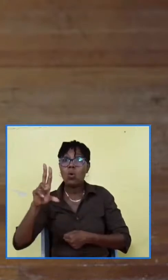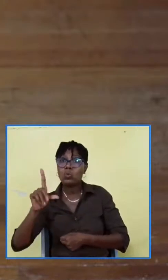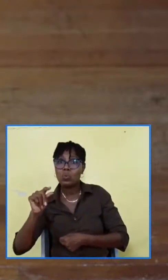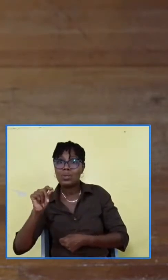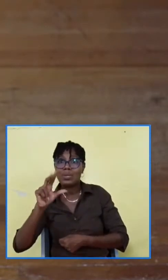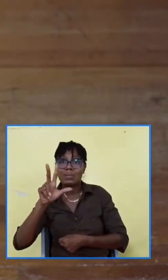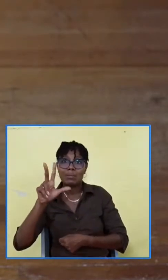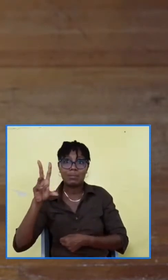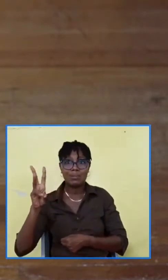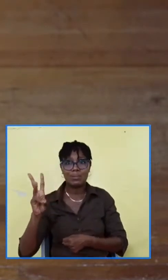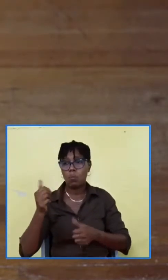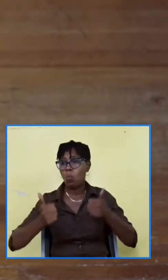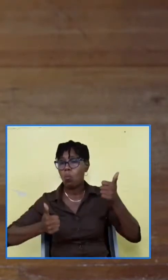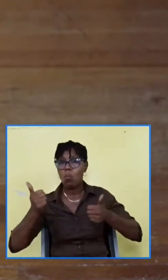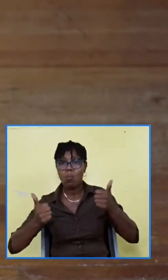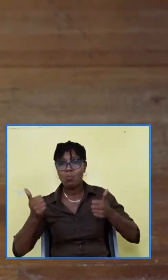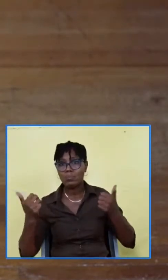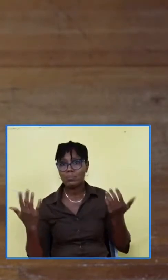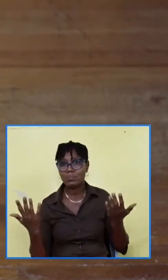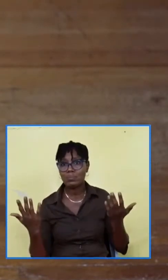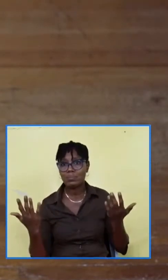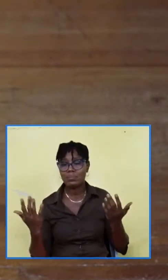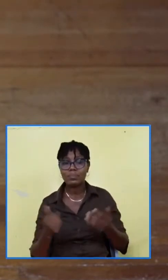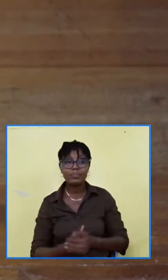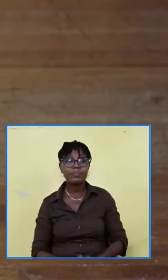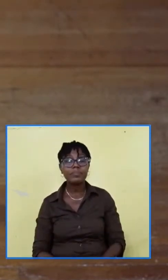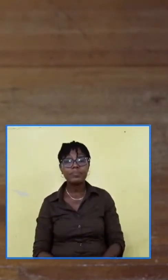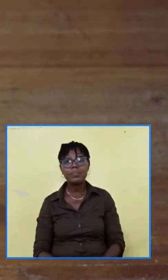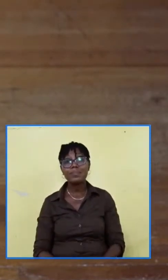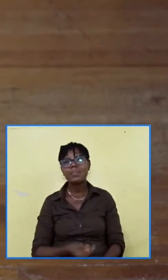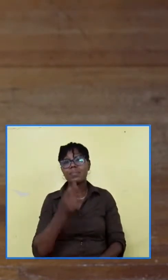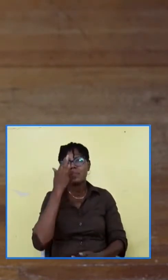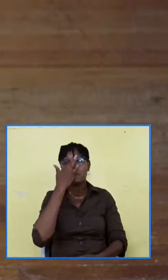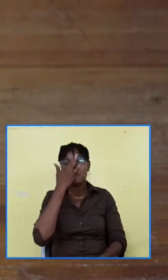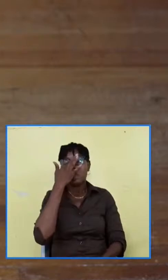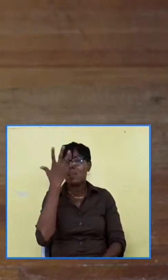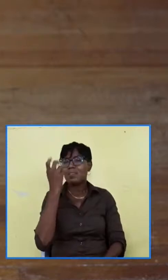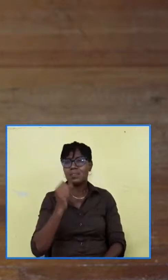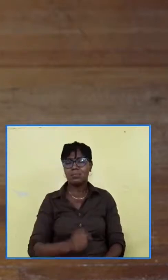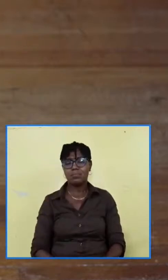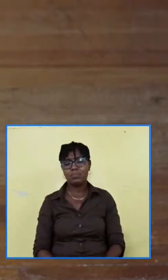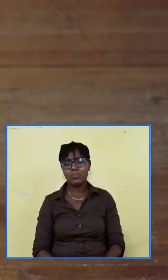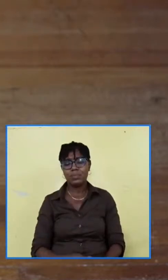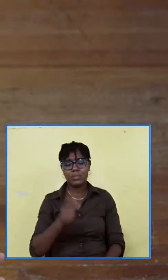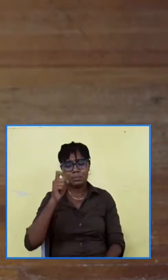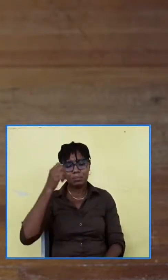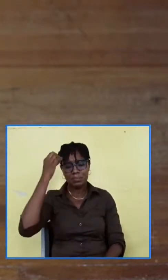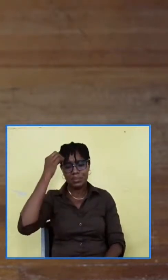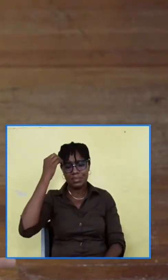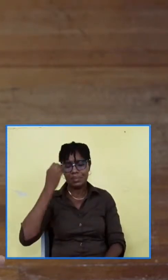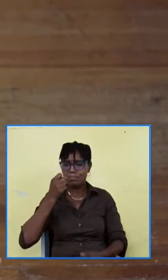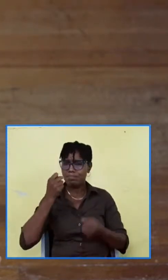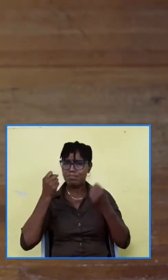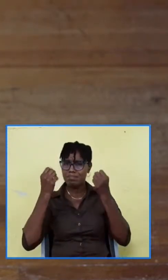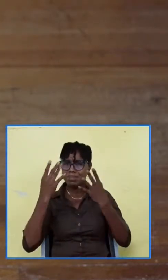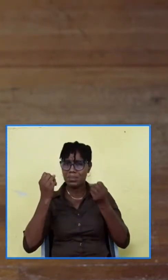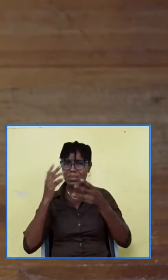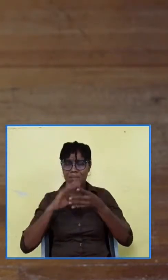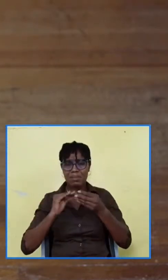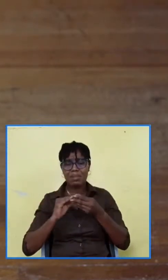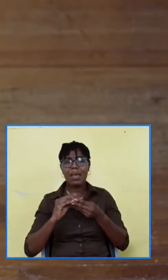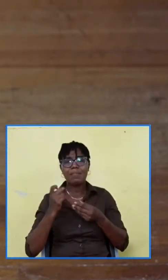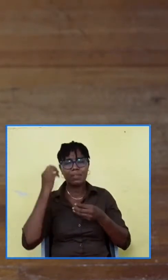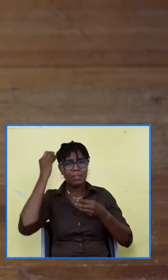go into projections. Well, your starting point, first of all, and then we make assumptions.